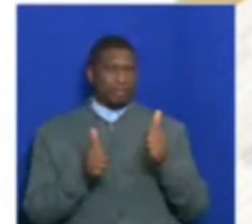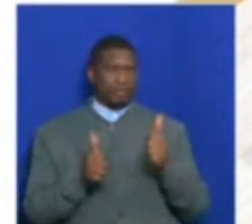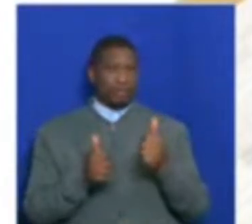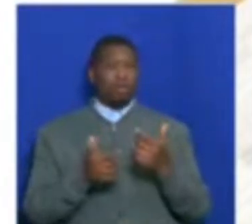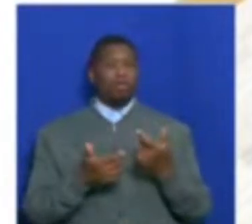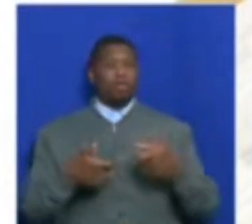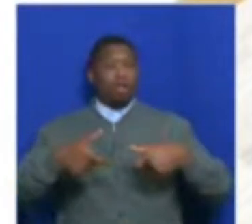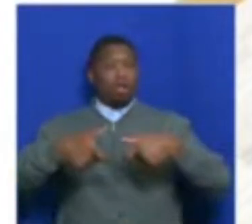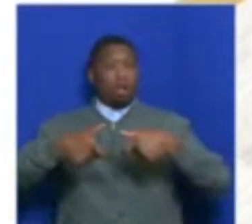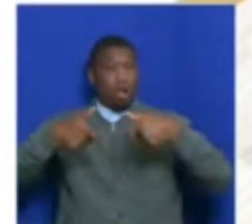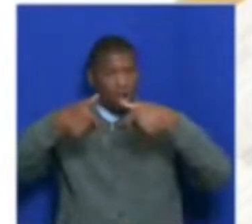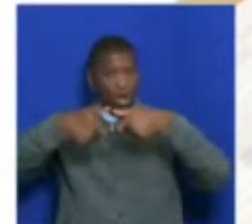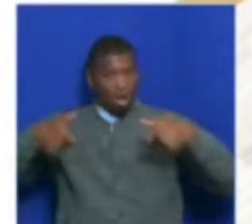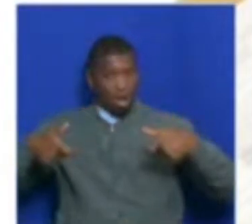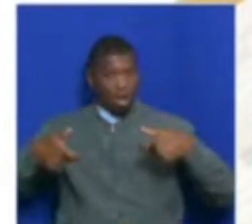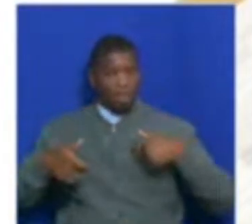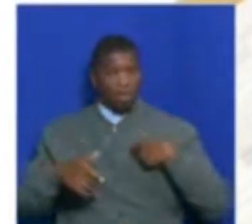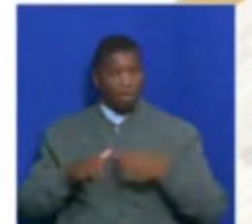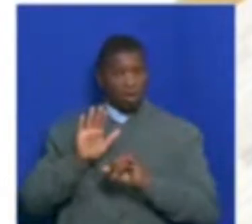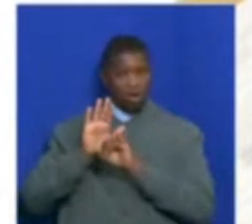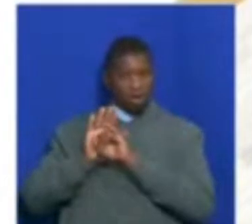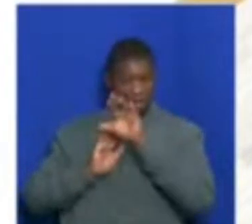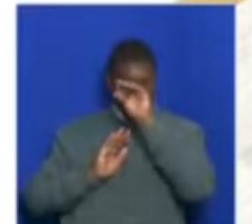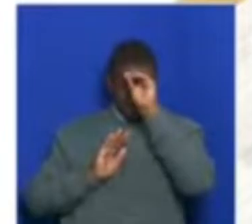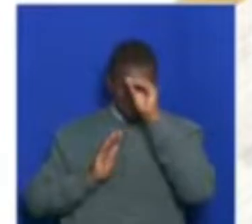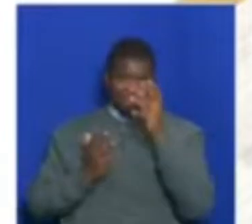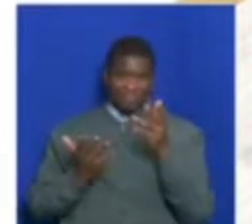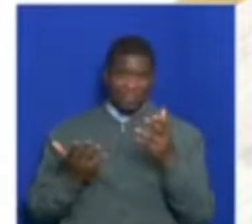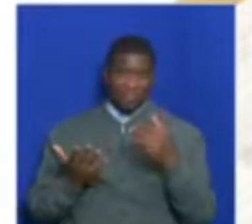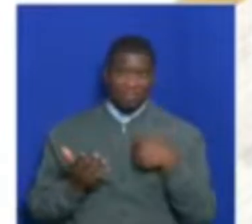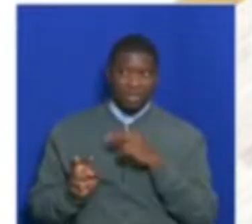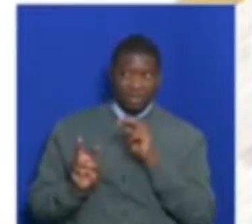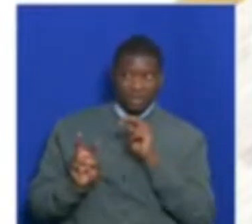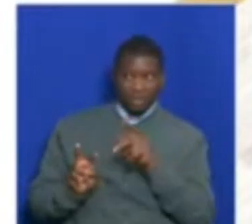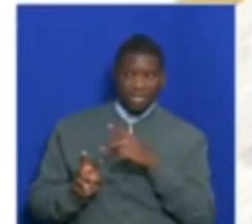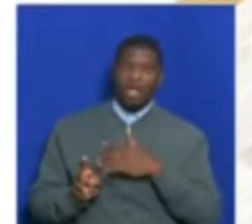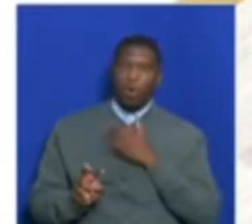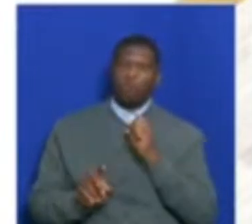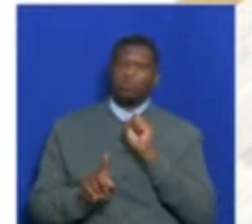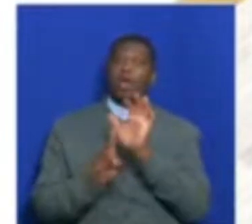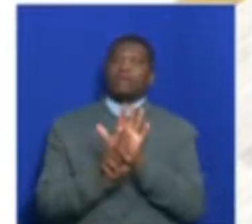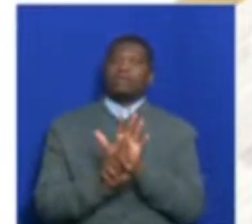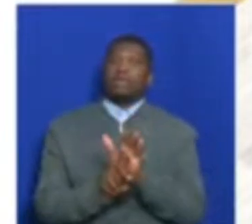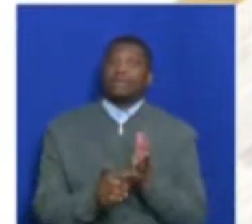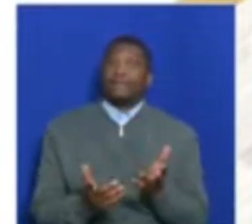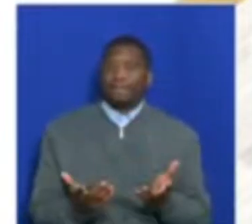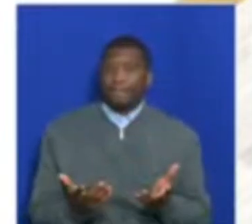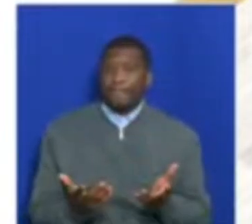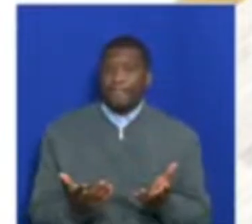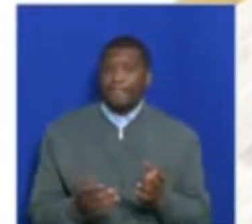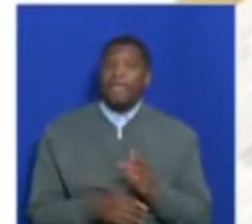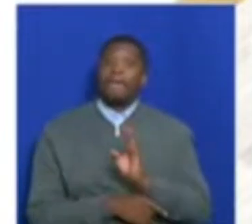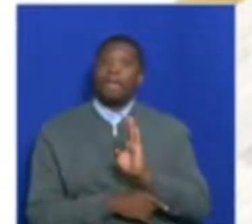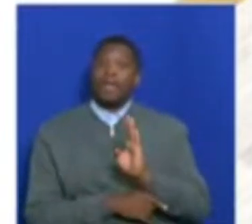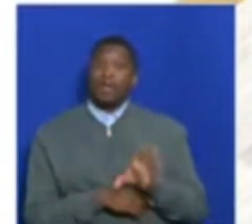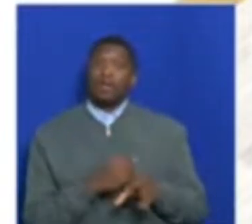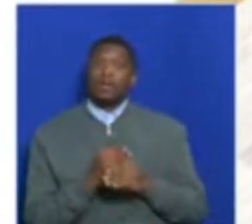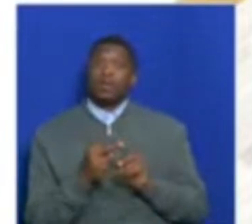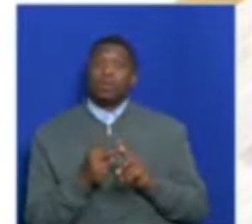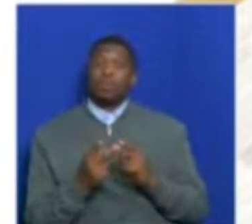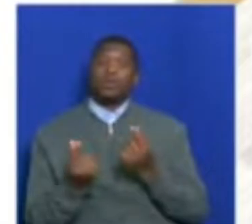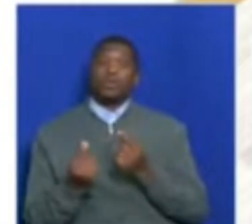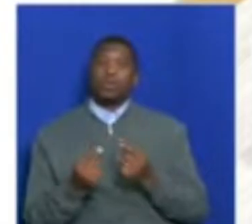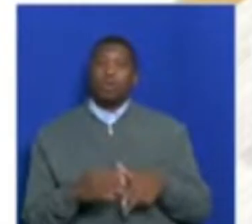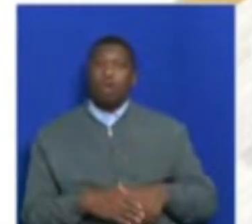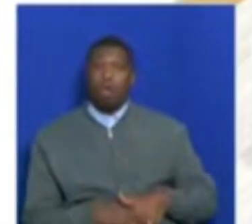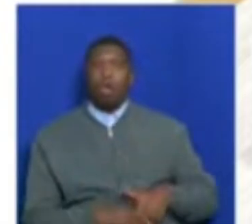I immediately concluded that they were going to attack me. Bevan and Kupan then drew pistol-type firearms and